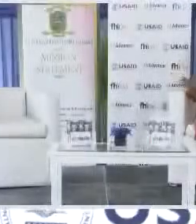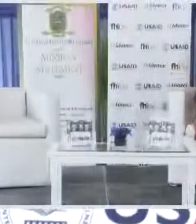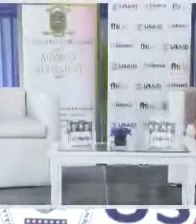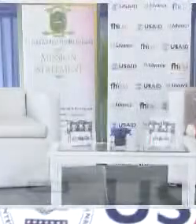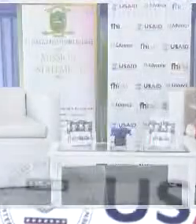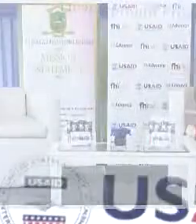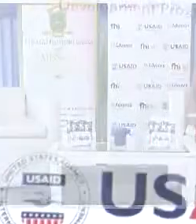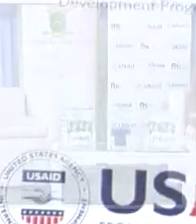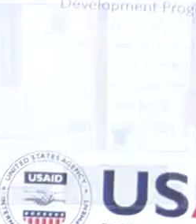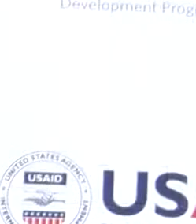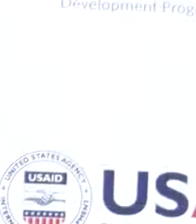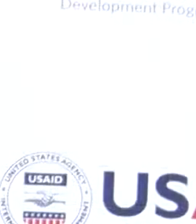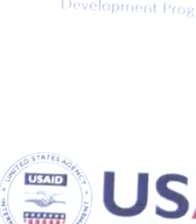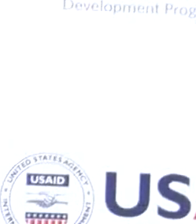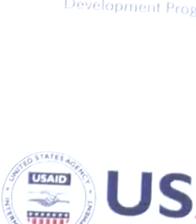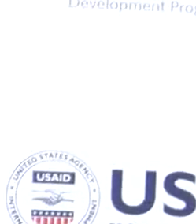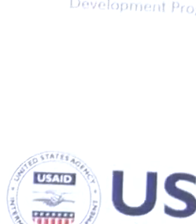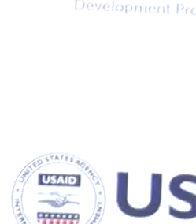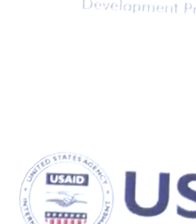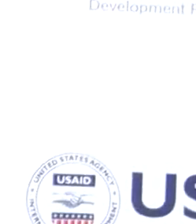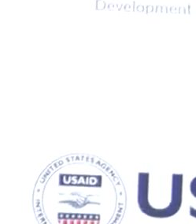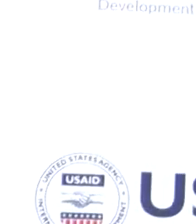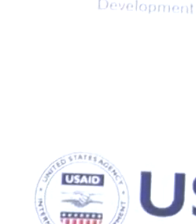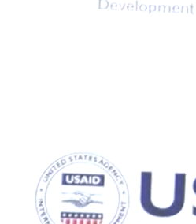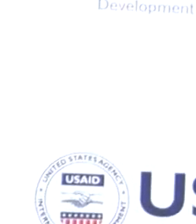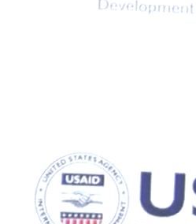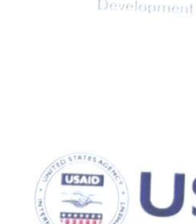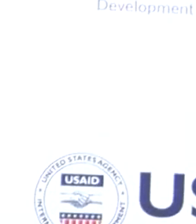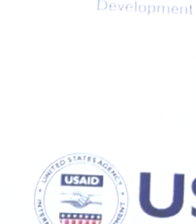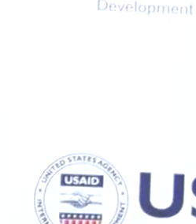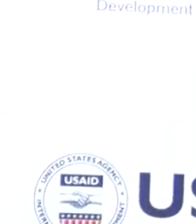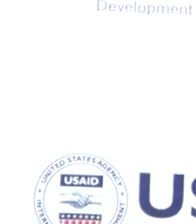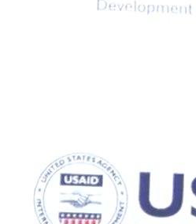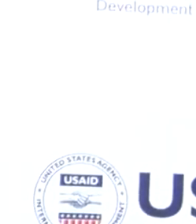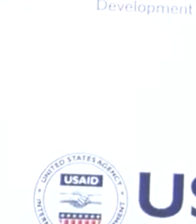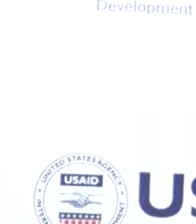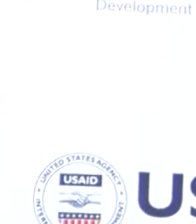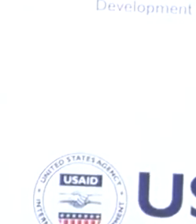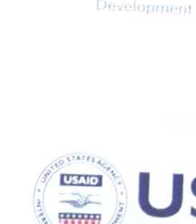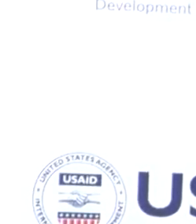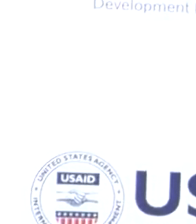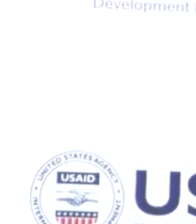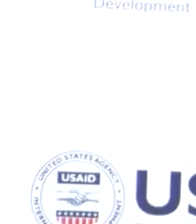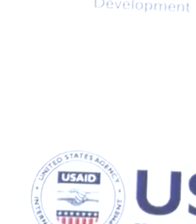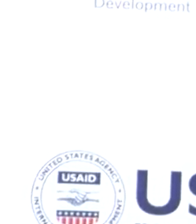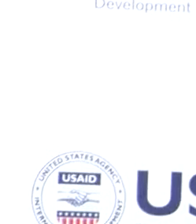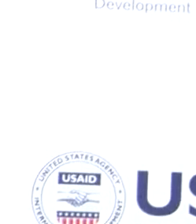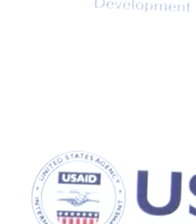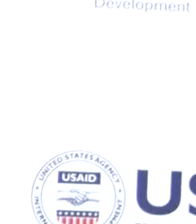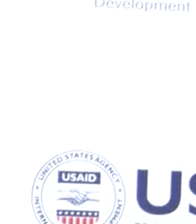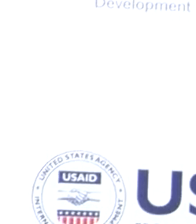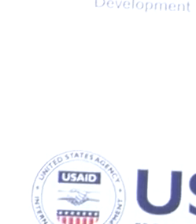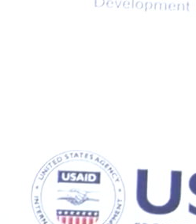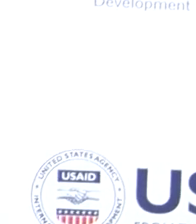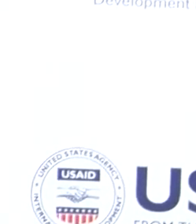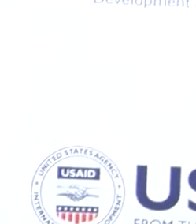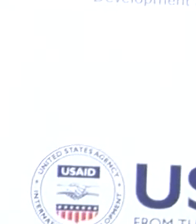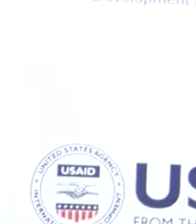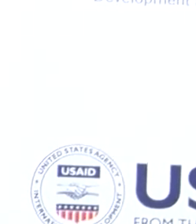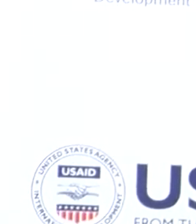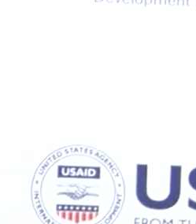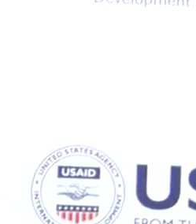We did it. We did it. We have launched the Agro-Processing Learning Lab with our friends and just dear partners at